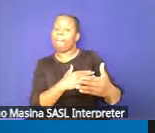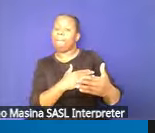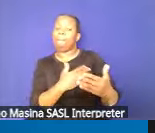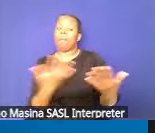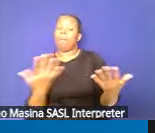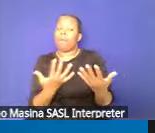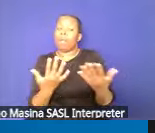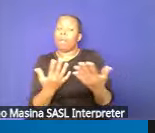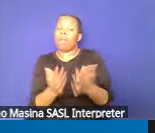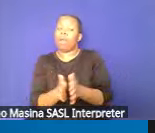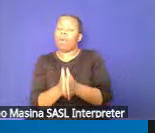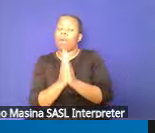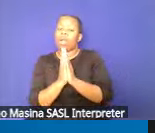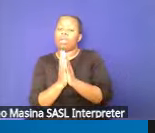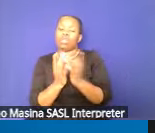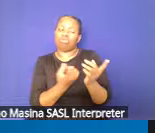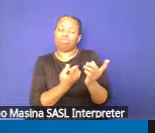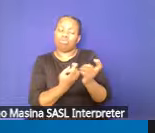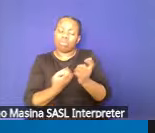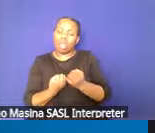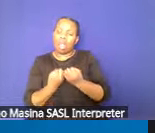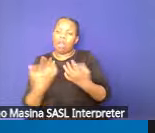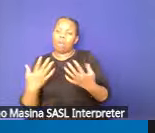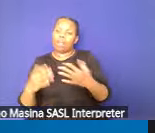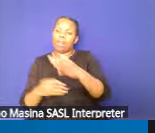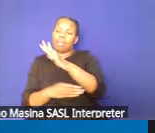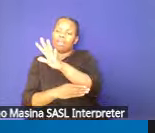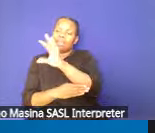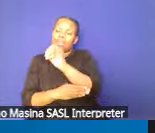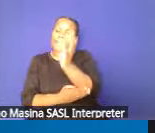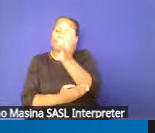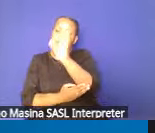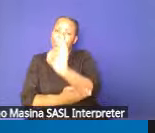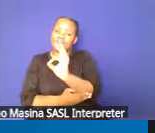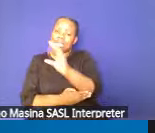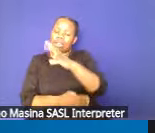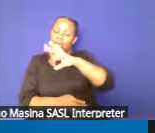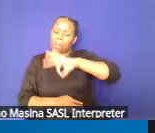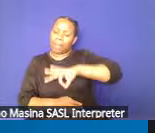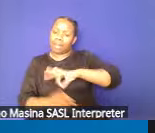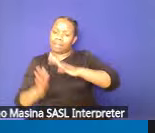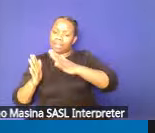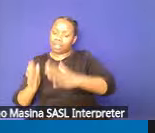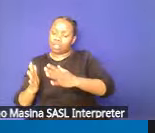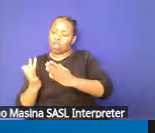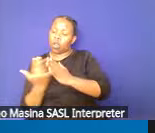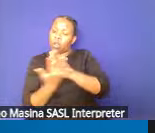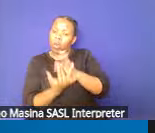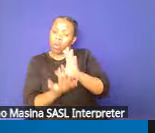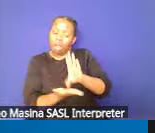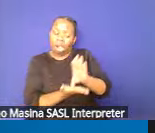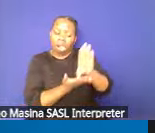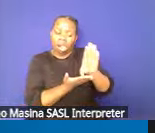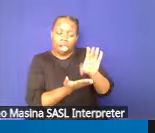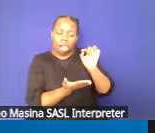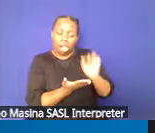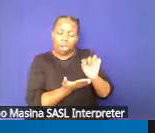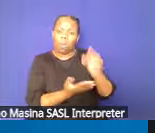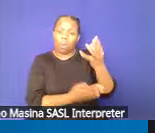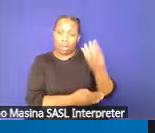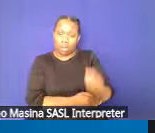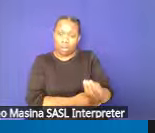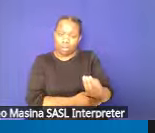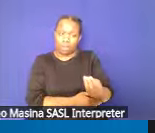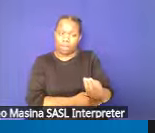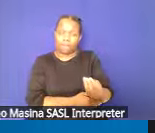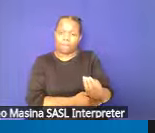to attract almost 50% of the beneficiaries within the funding that we have received, that will be